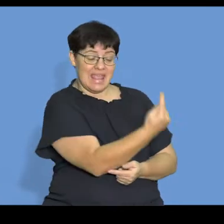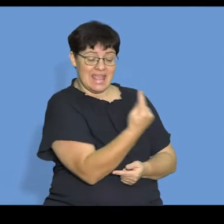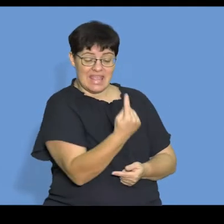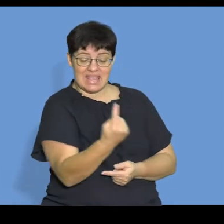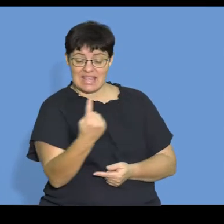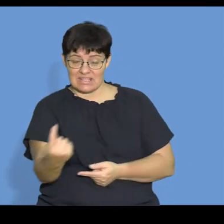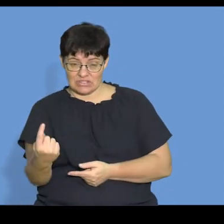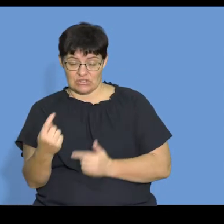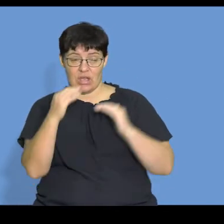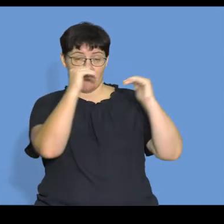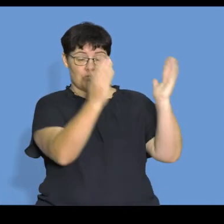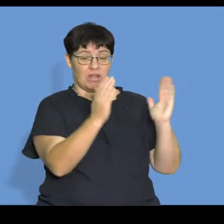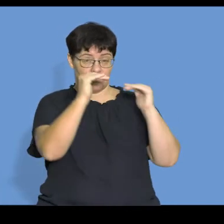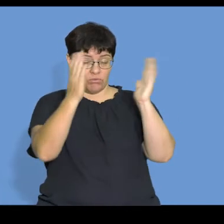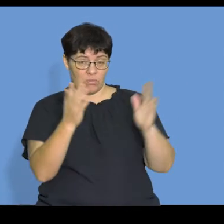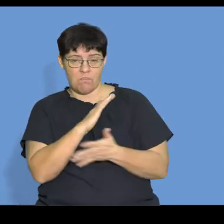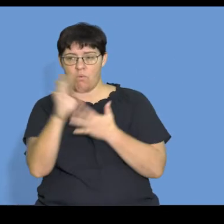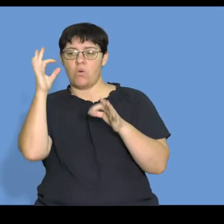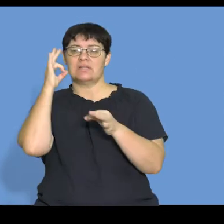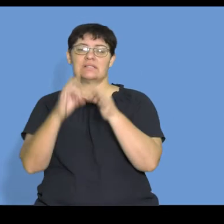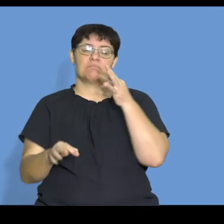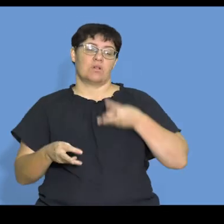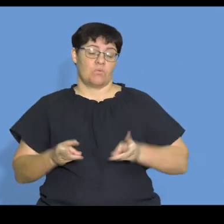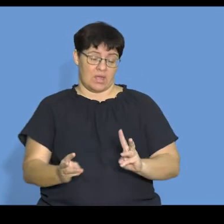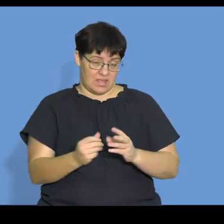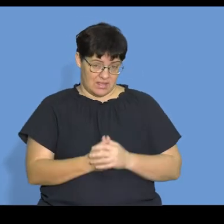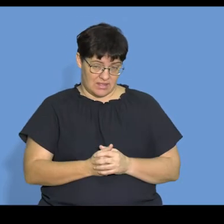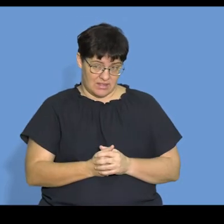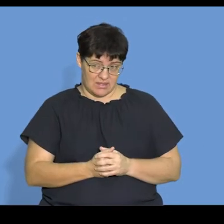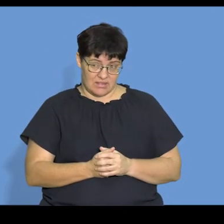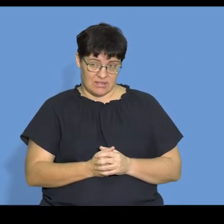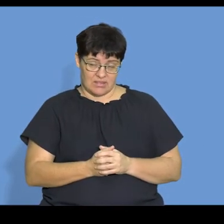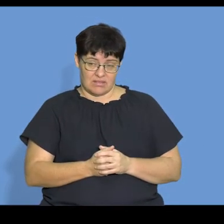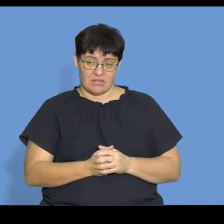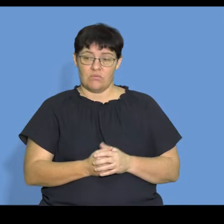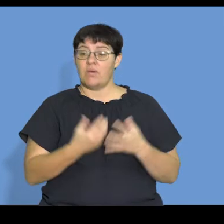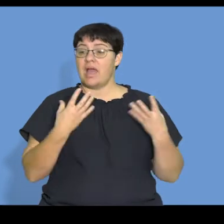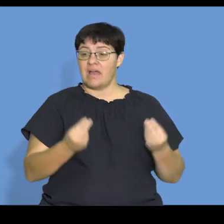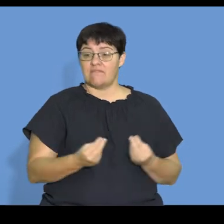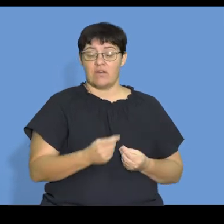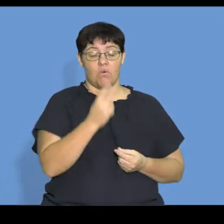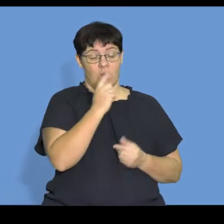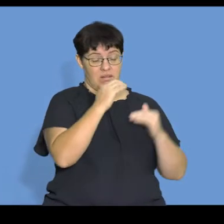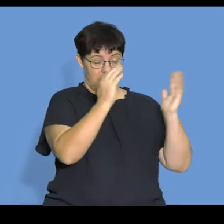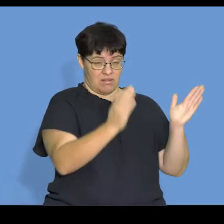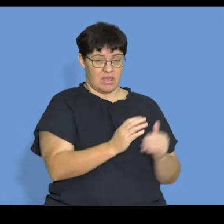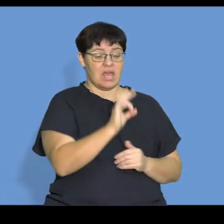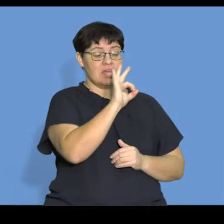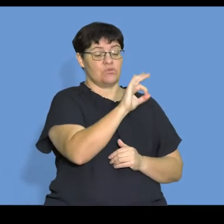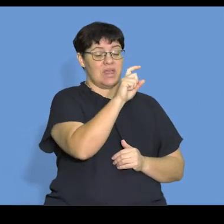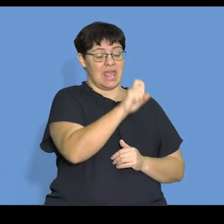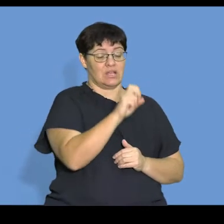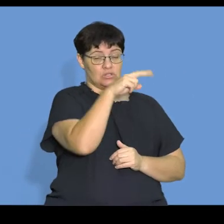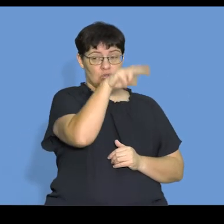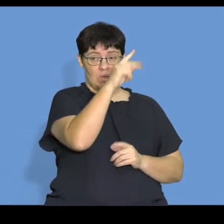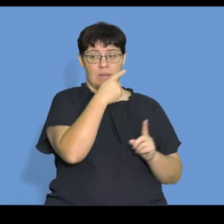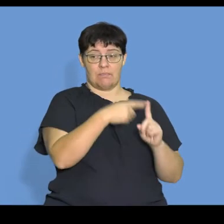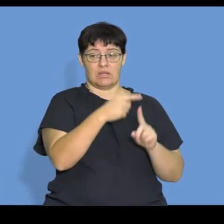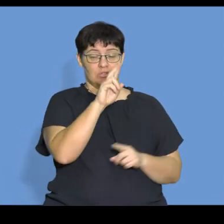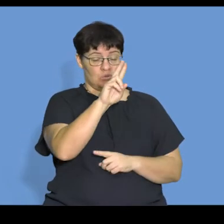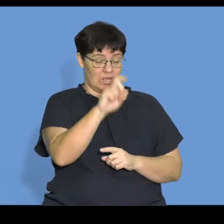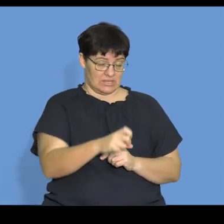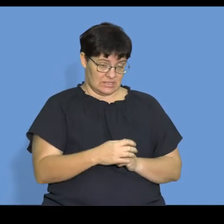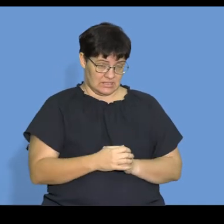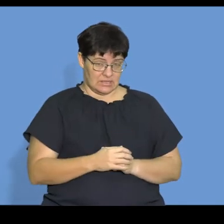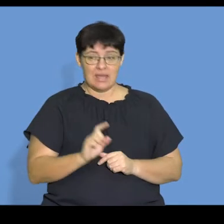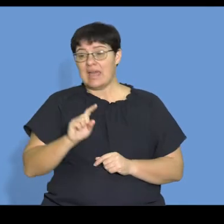is in its simplest form. So I have one bracket which is 3x squared plus 2x.